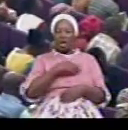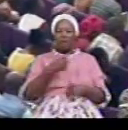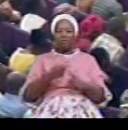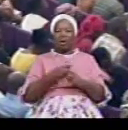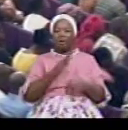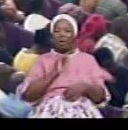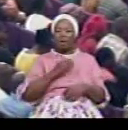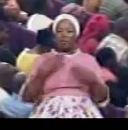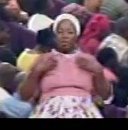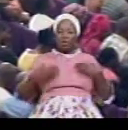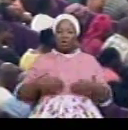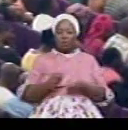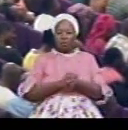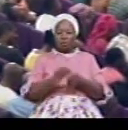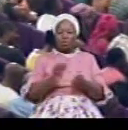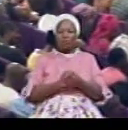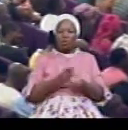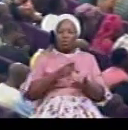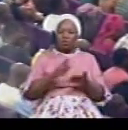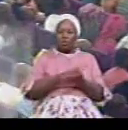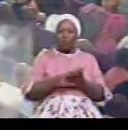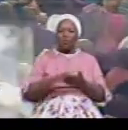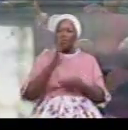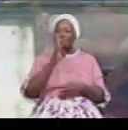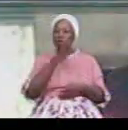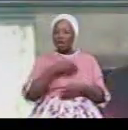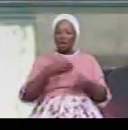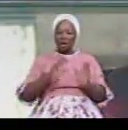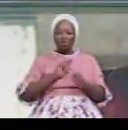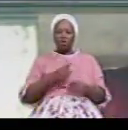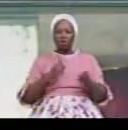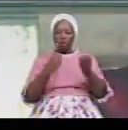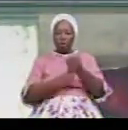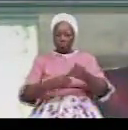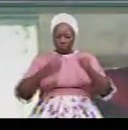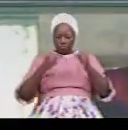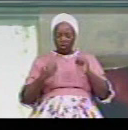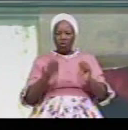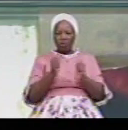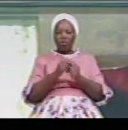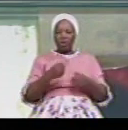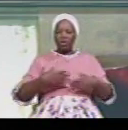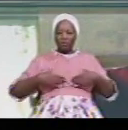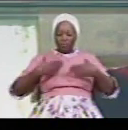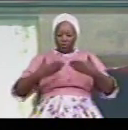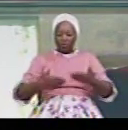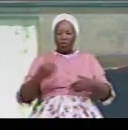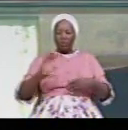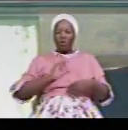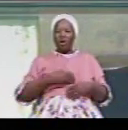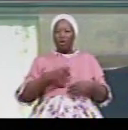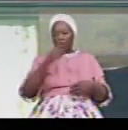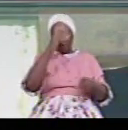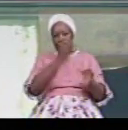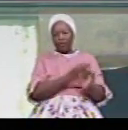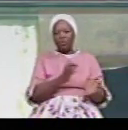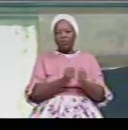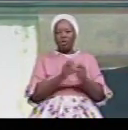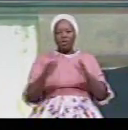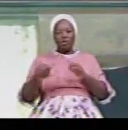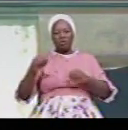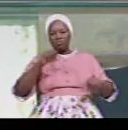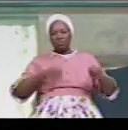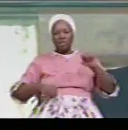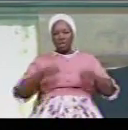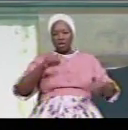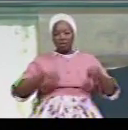water. Let us hold fast the profession of our faith without wavering, for he is